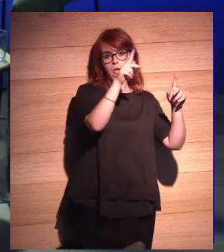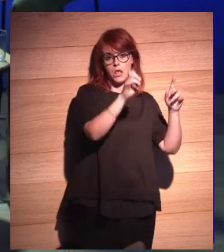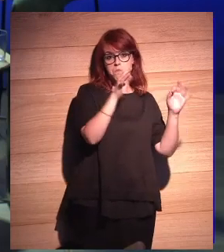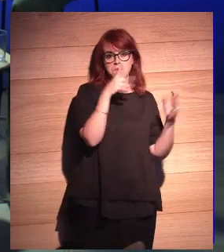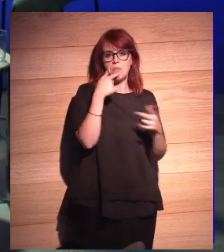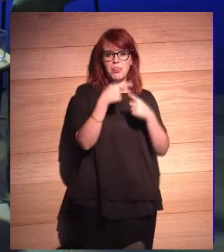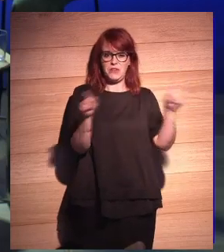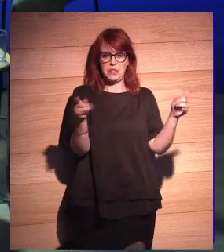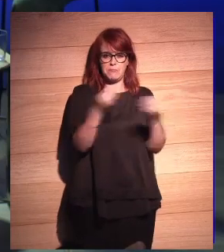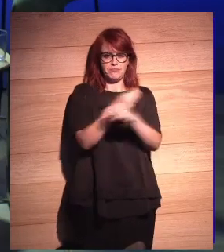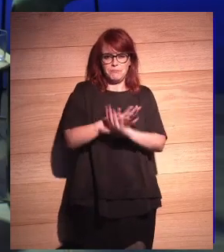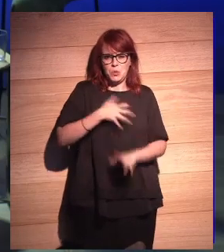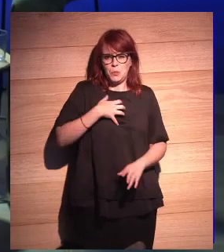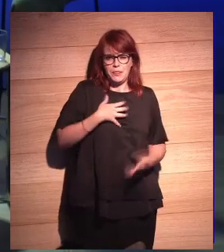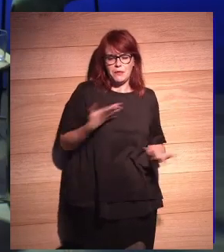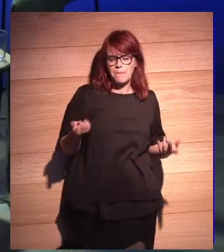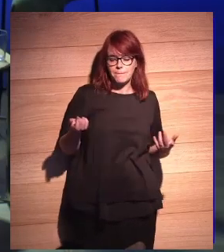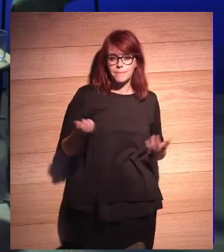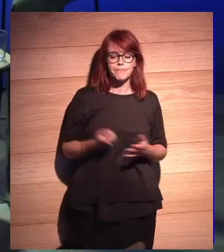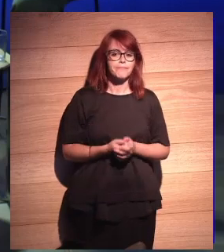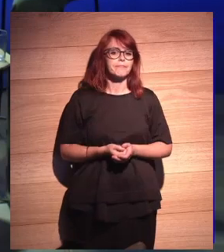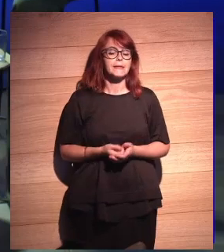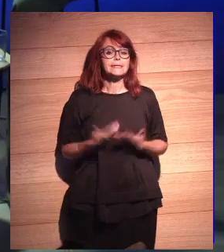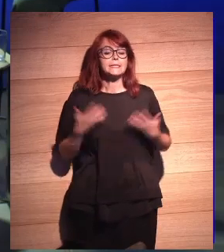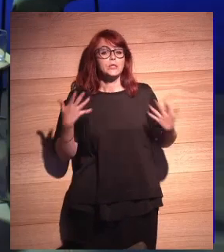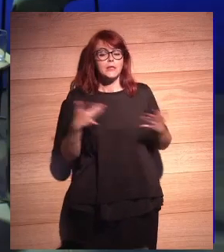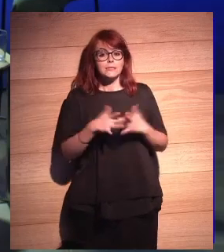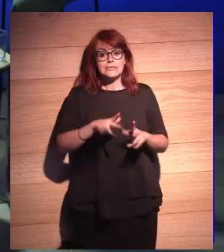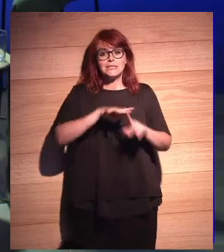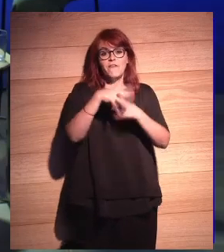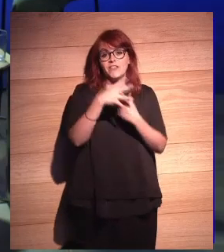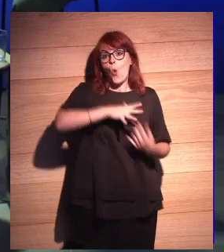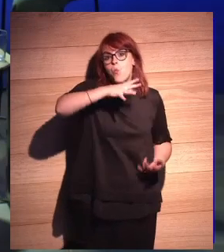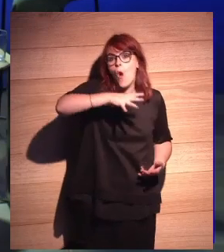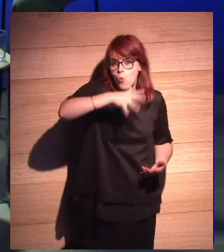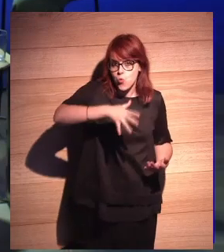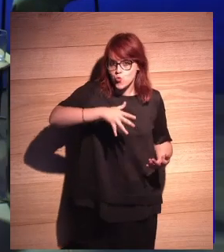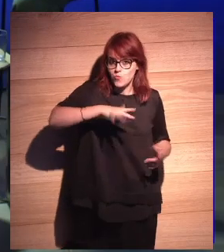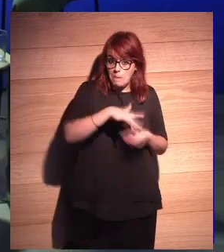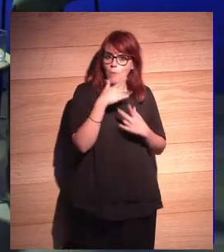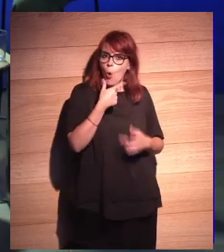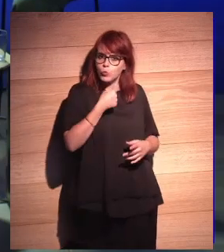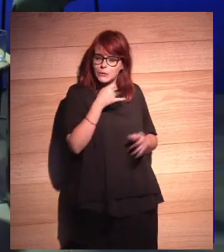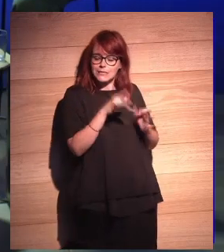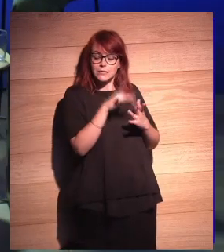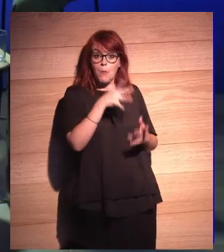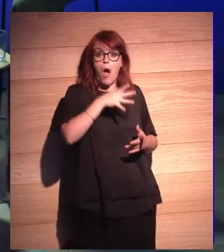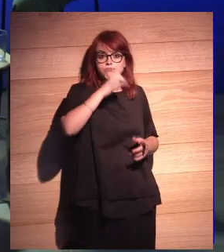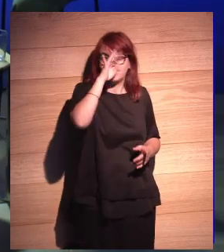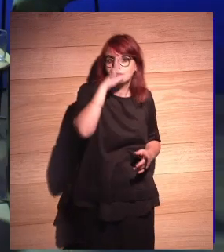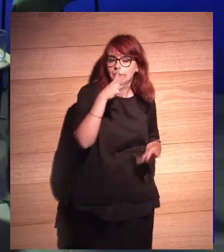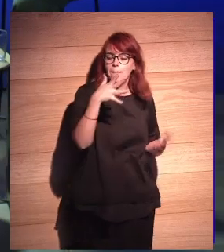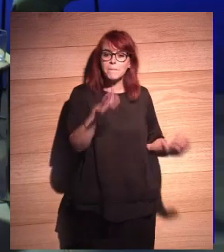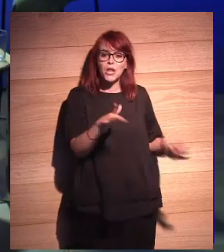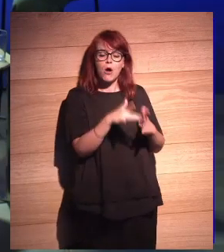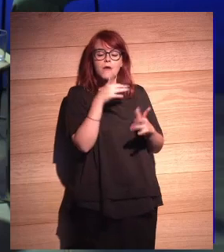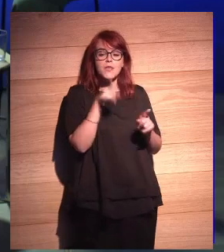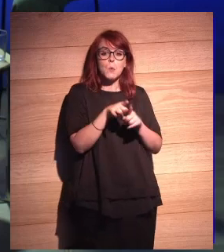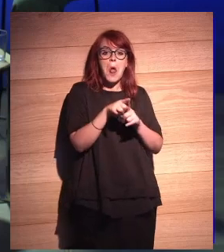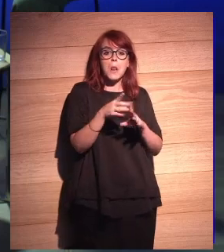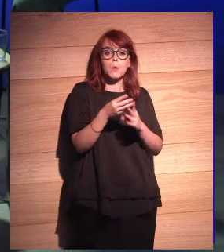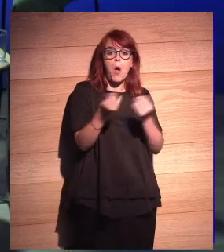Laurie Anderson's work of art, for instance. I don't think they're comparable. I like the wow effect, but I